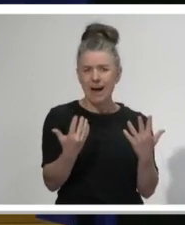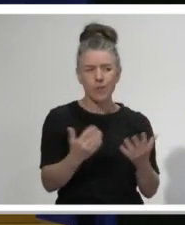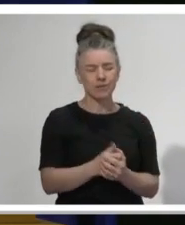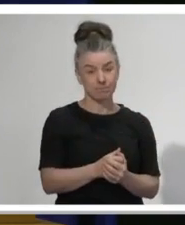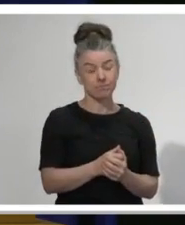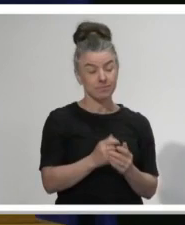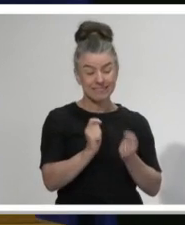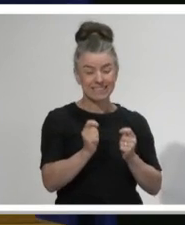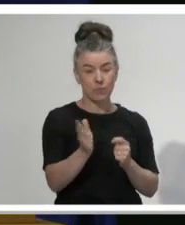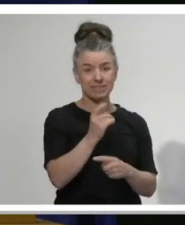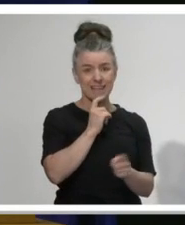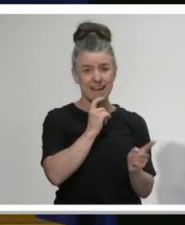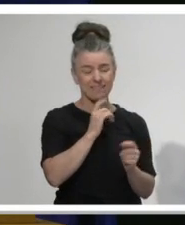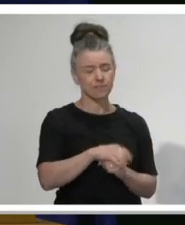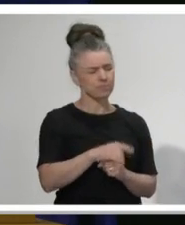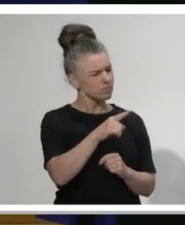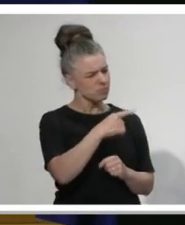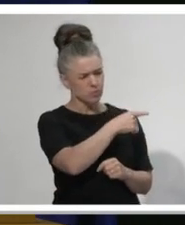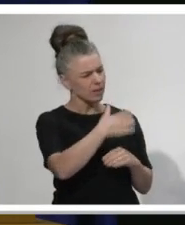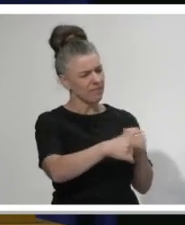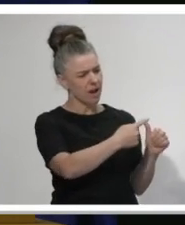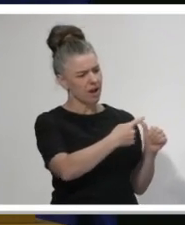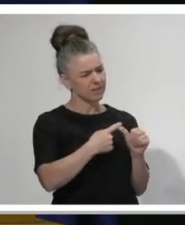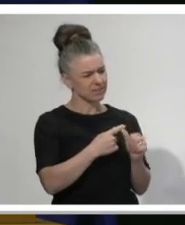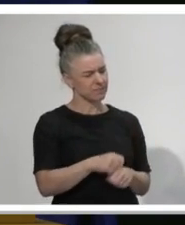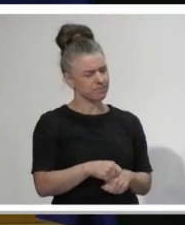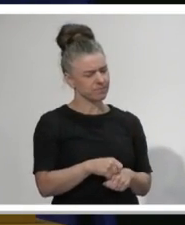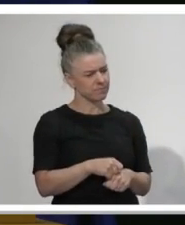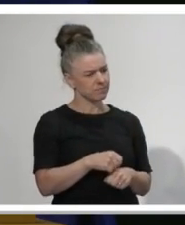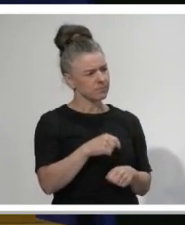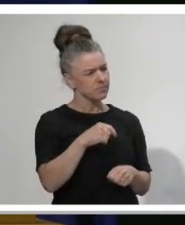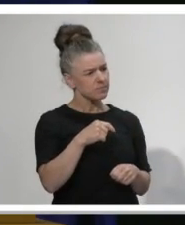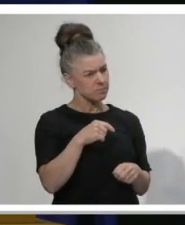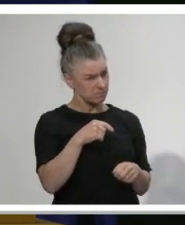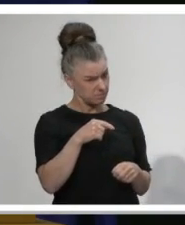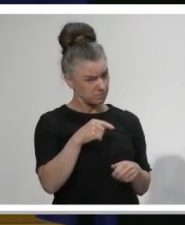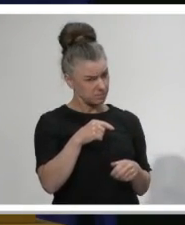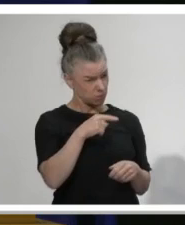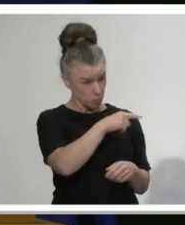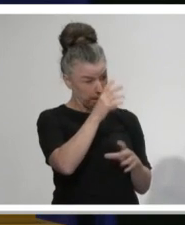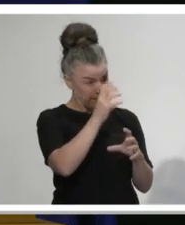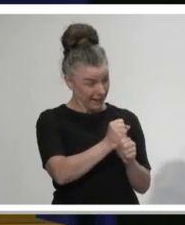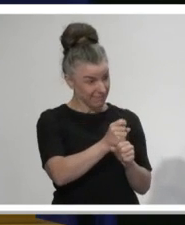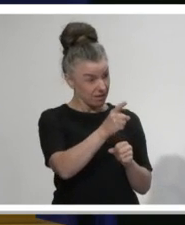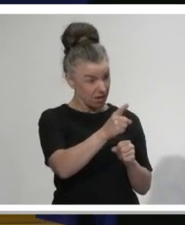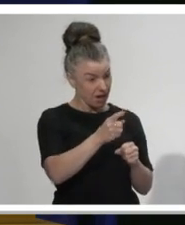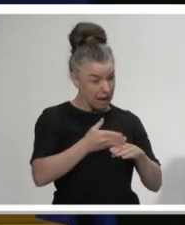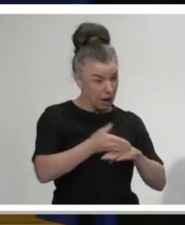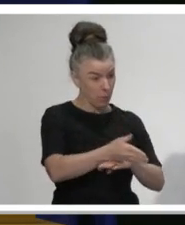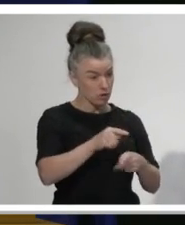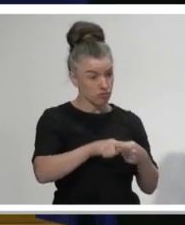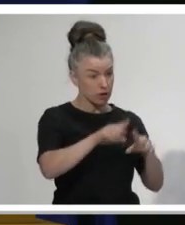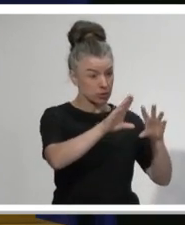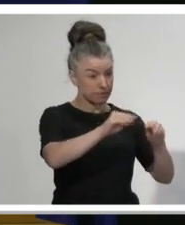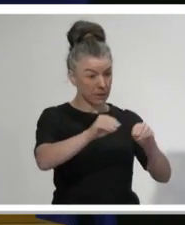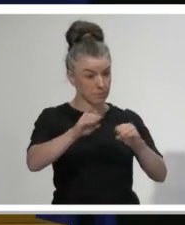staff. How can you take them at their word that they're doing everything they can to minimise infection when they have 3 staff members who have